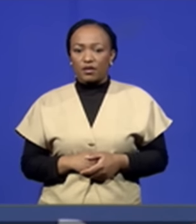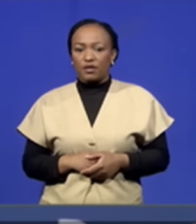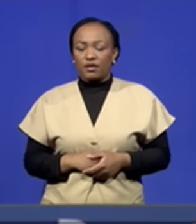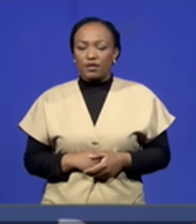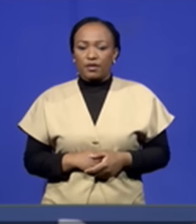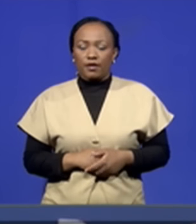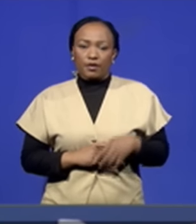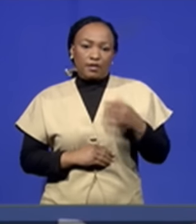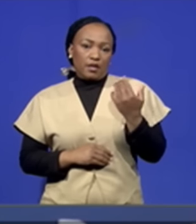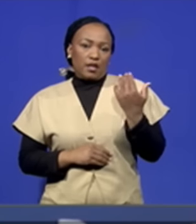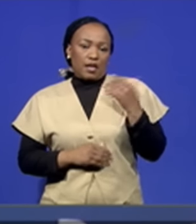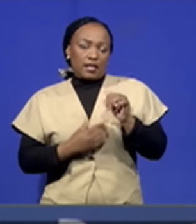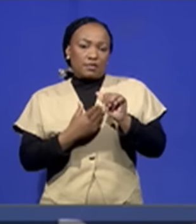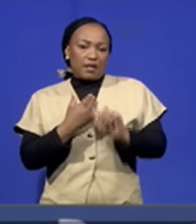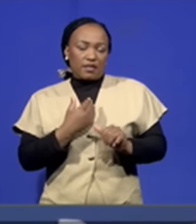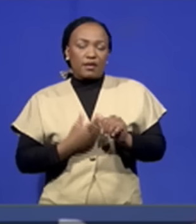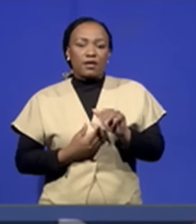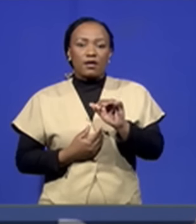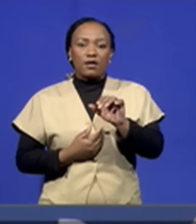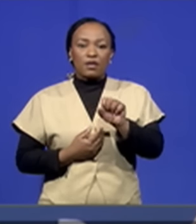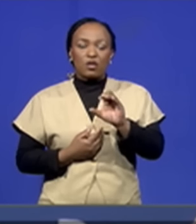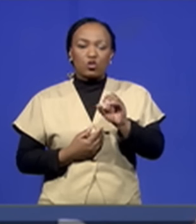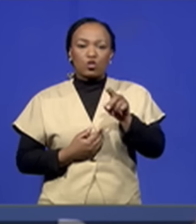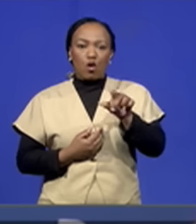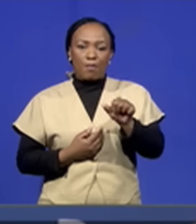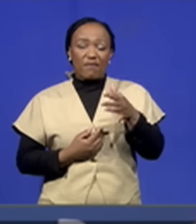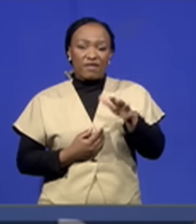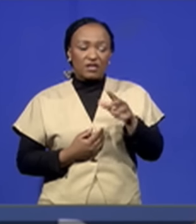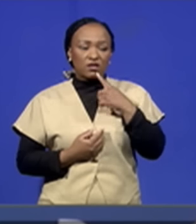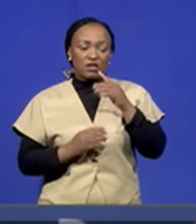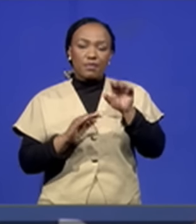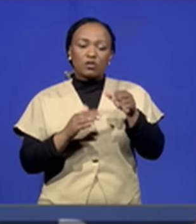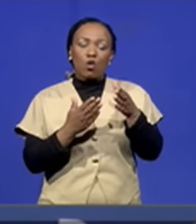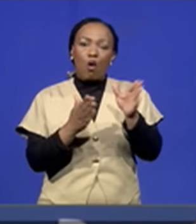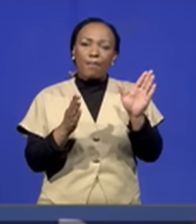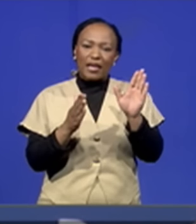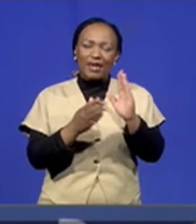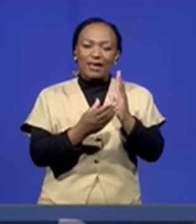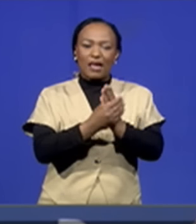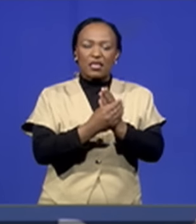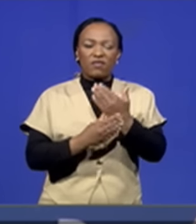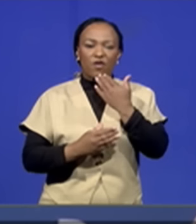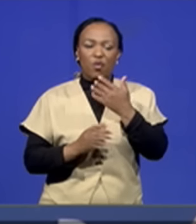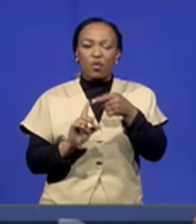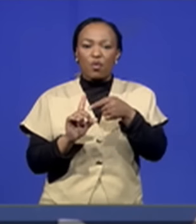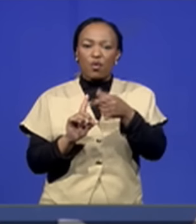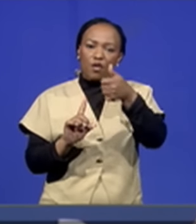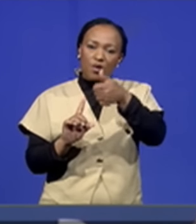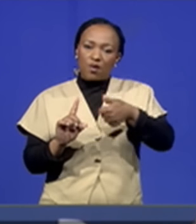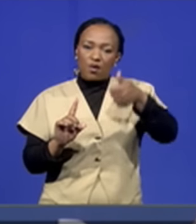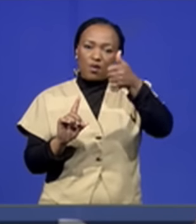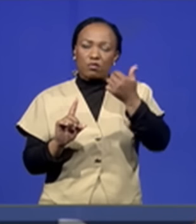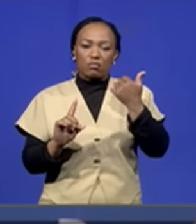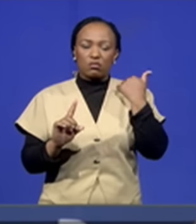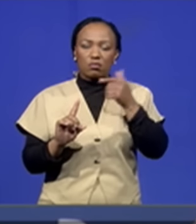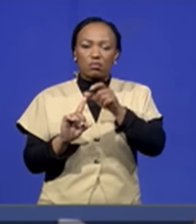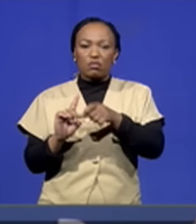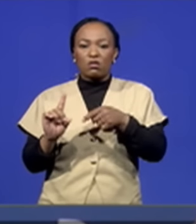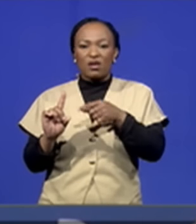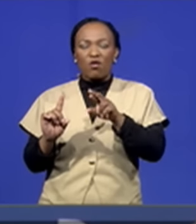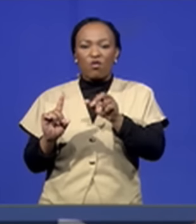Kgwedi e fetileng Scopa ene ya swetsa gore go tlhatlhelwe kgetsi ya bosenyi kgatlhanong le motlhankedi mogolo khuduthamaga wa maloba wa